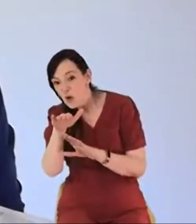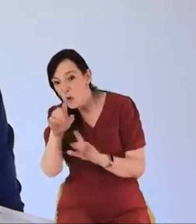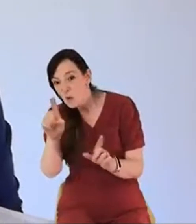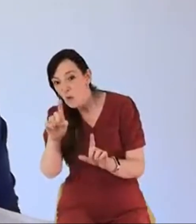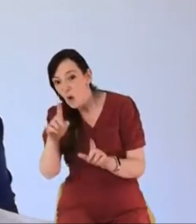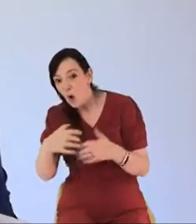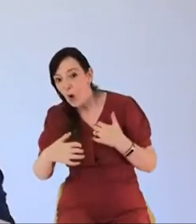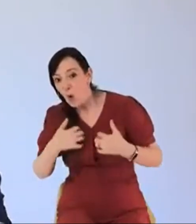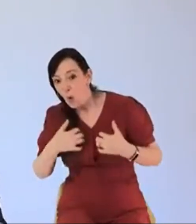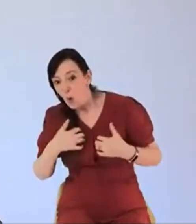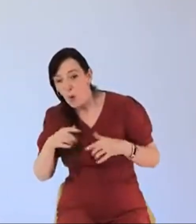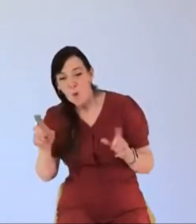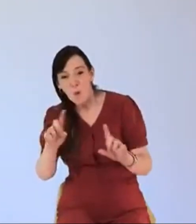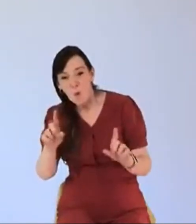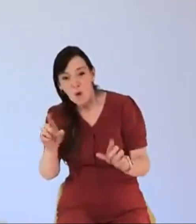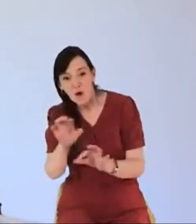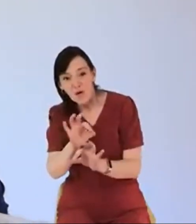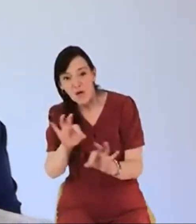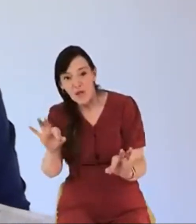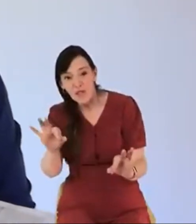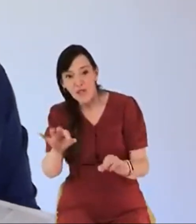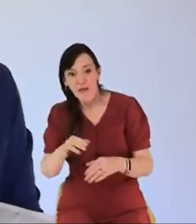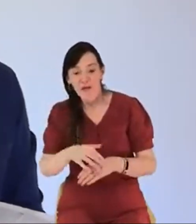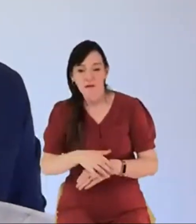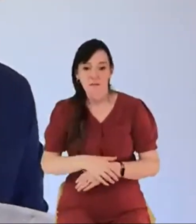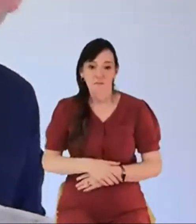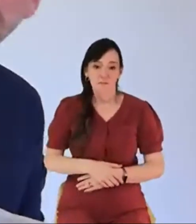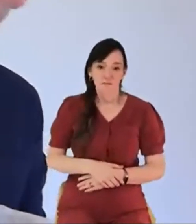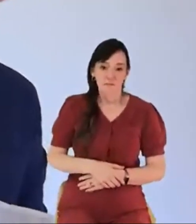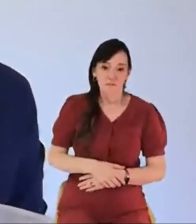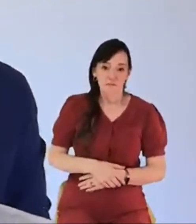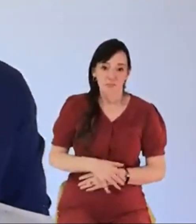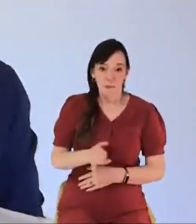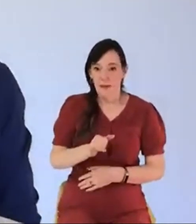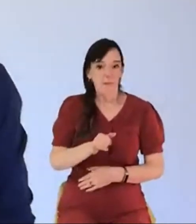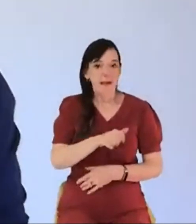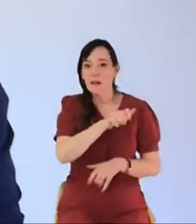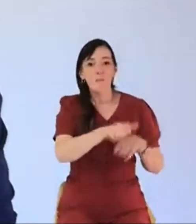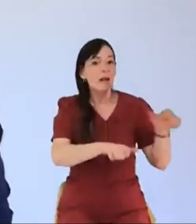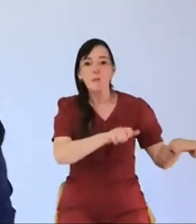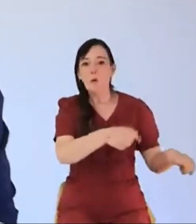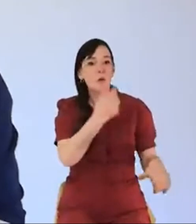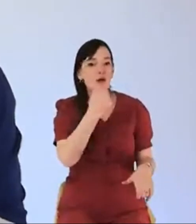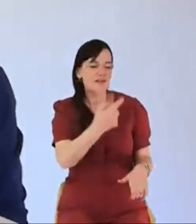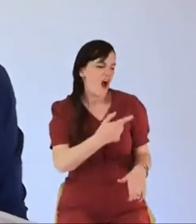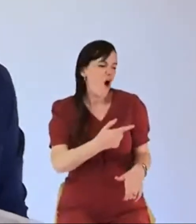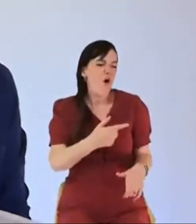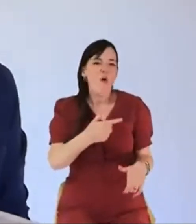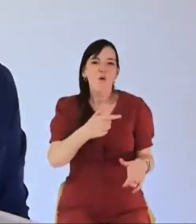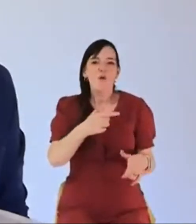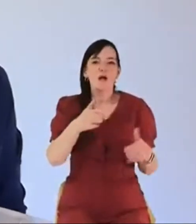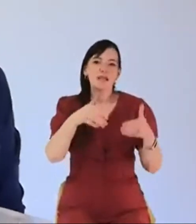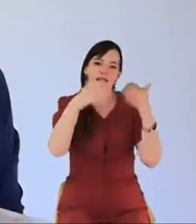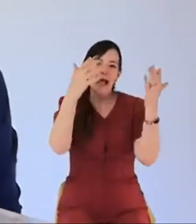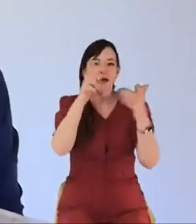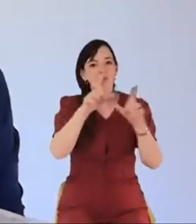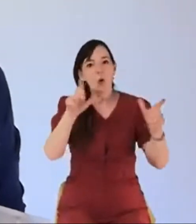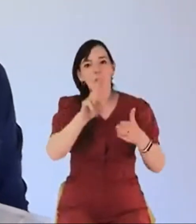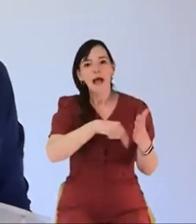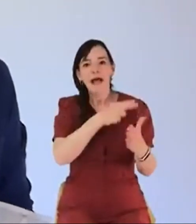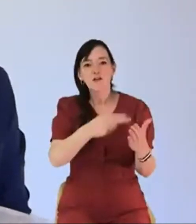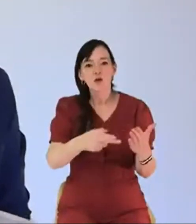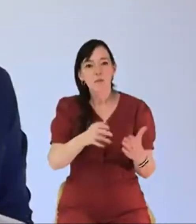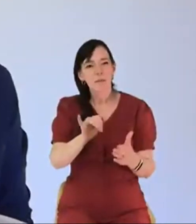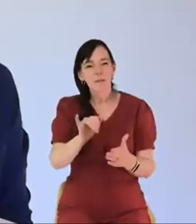And friends We may not have people Telling us that the day of the Lord Has been cancelled But maybe on some level